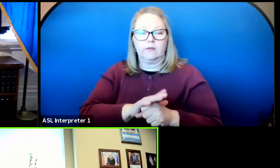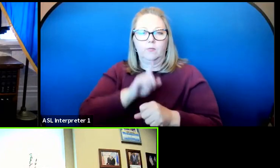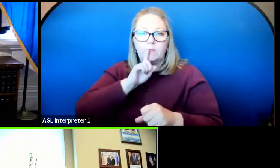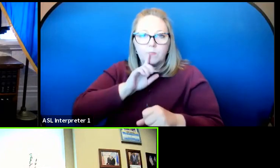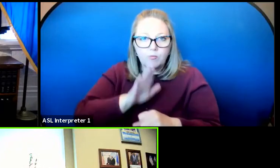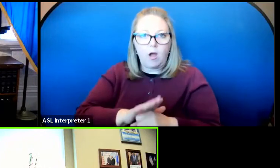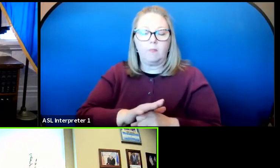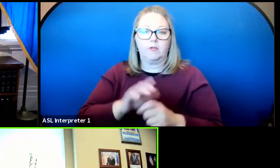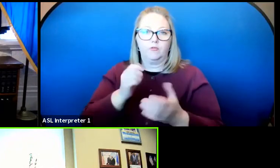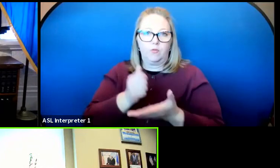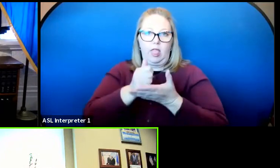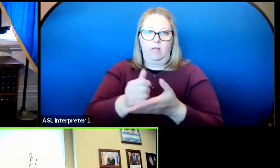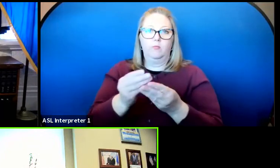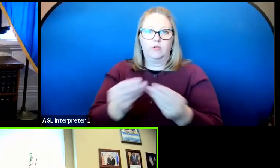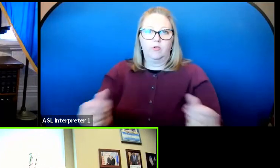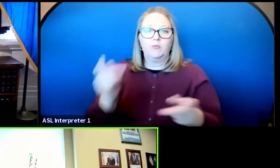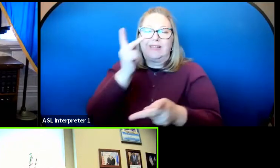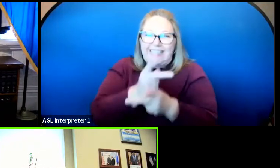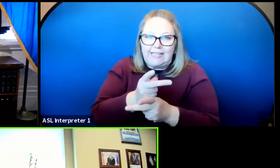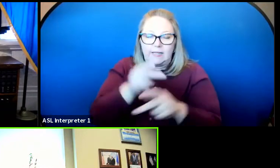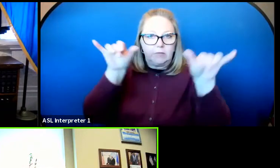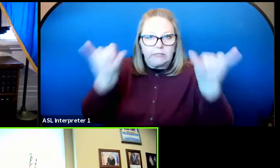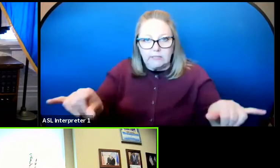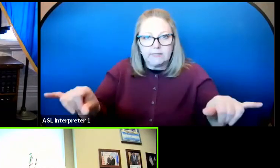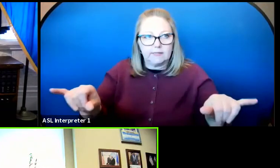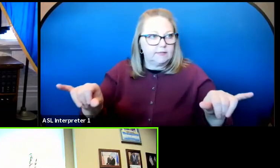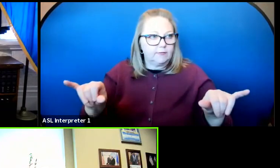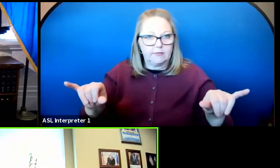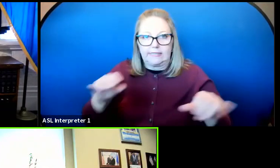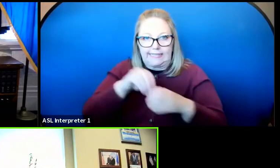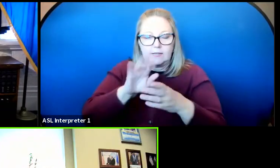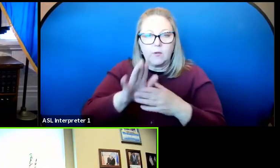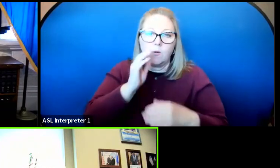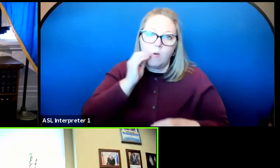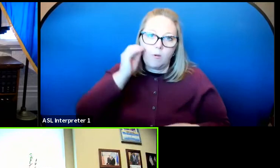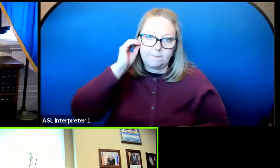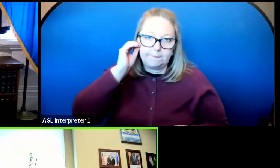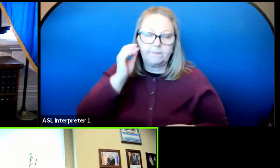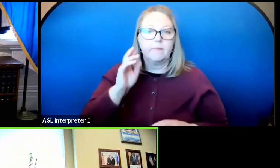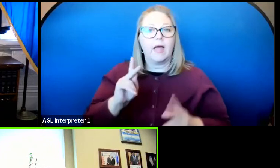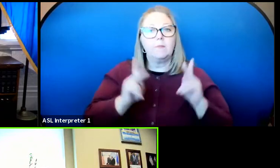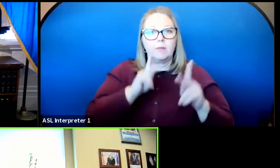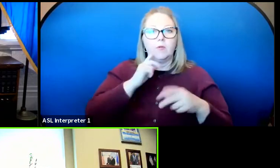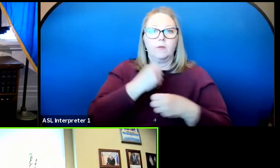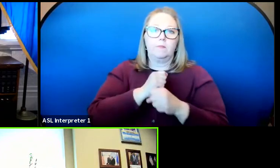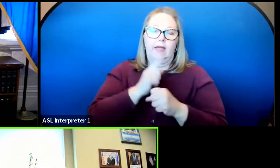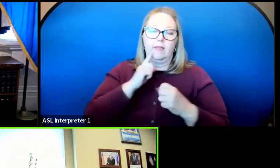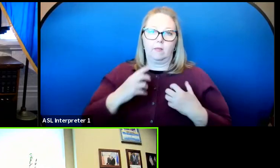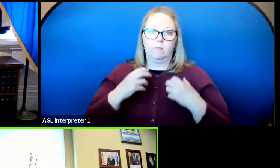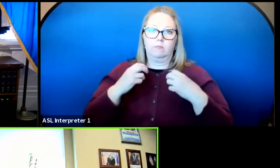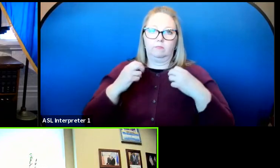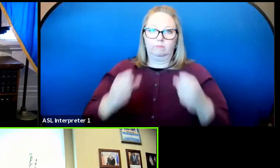resolving this to keep everybody in their homes and make sure that we make folks that are hurting as whole as we possibly can.